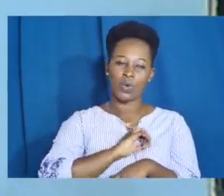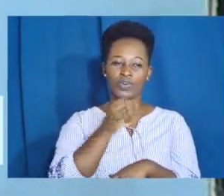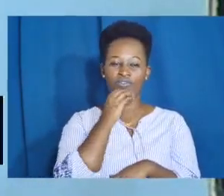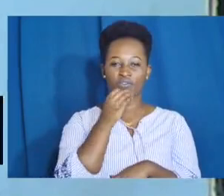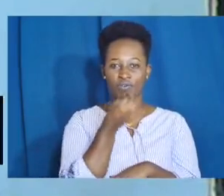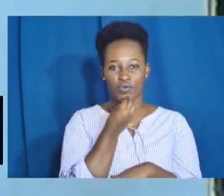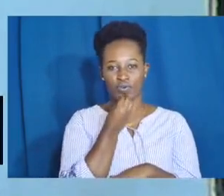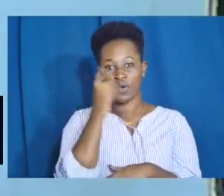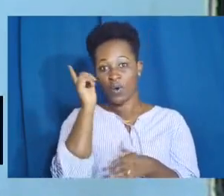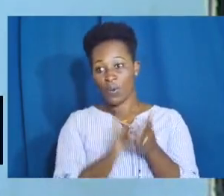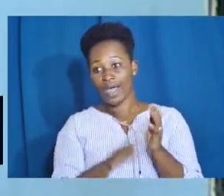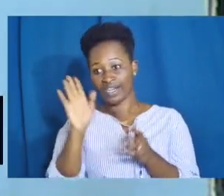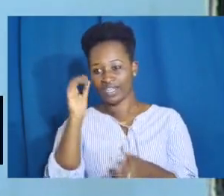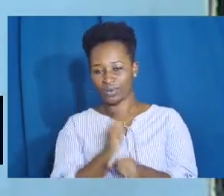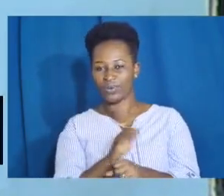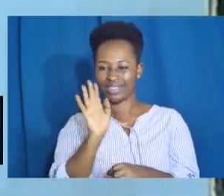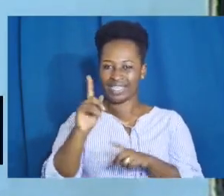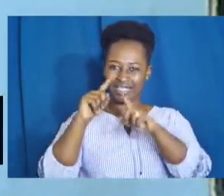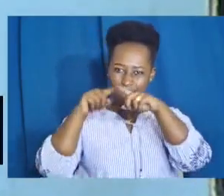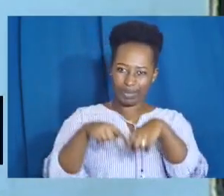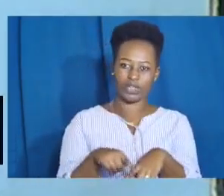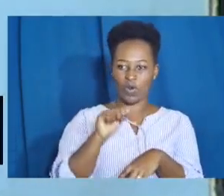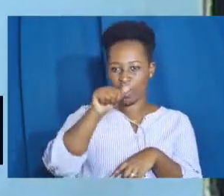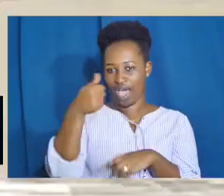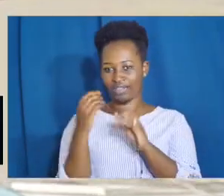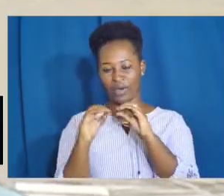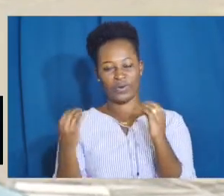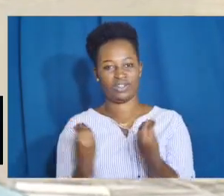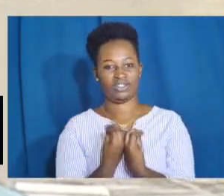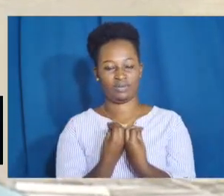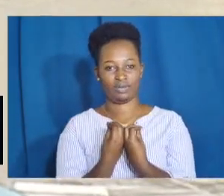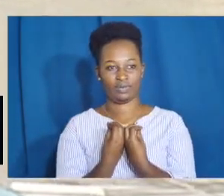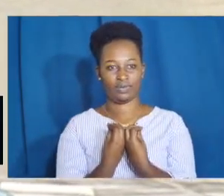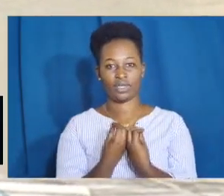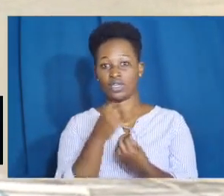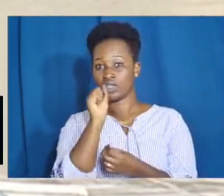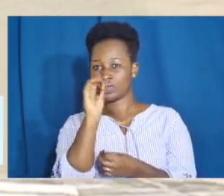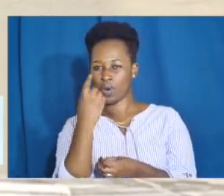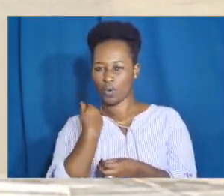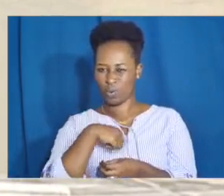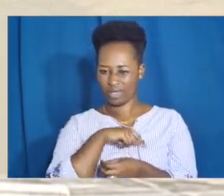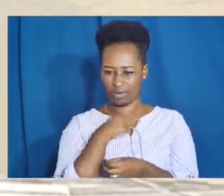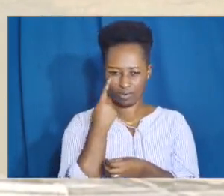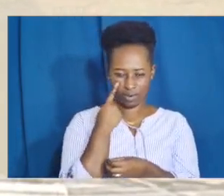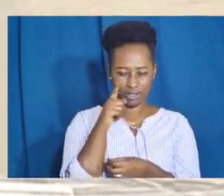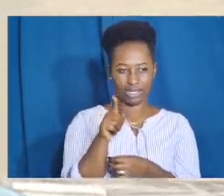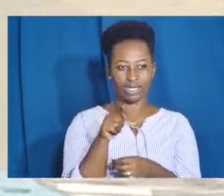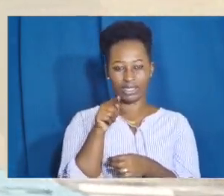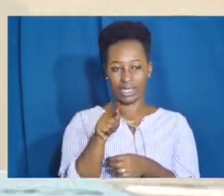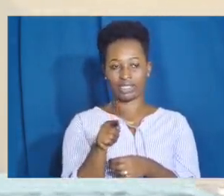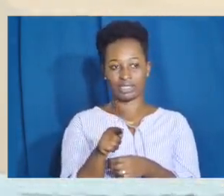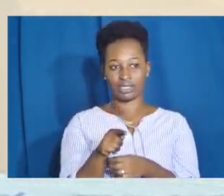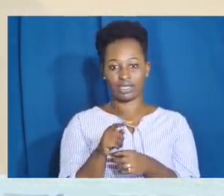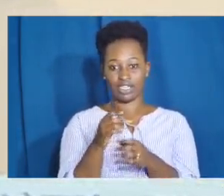they do, they depend on other organisms. So we consider that factor of